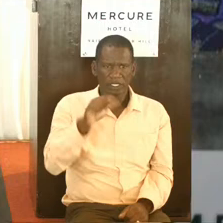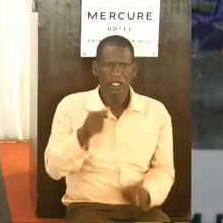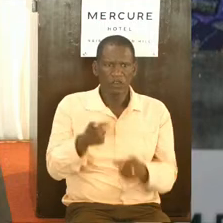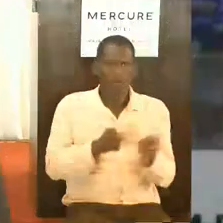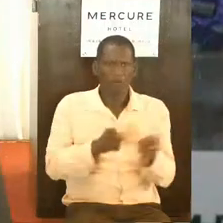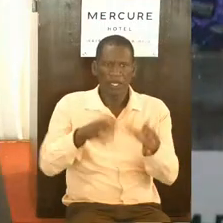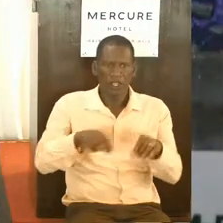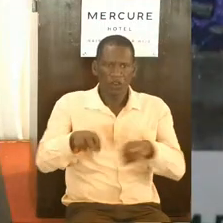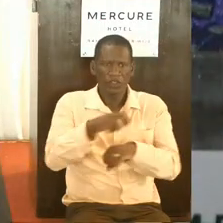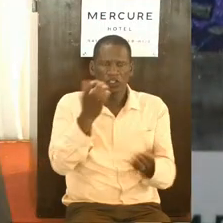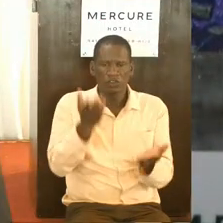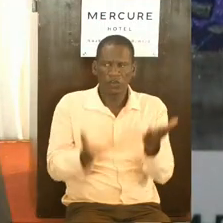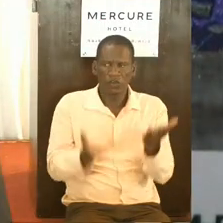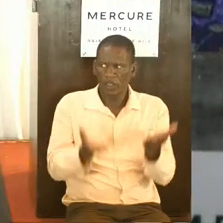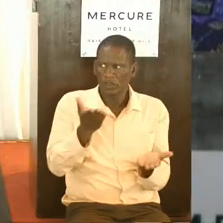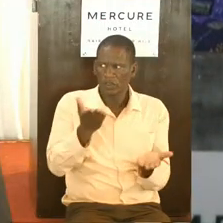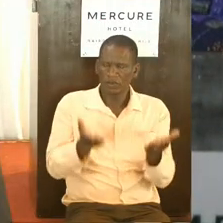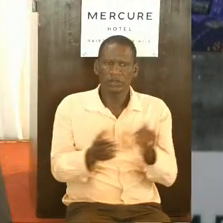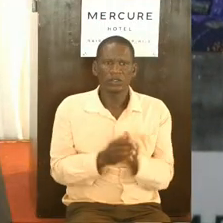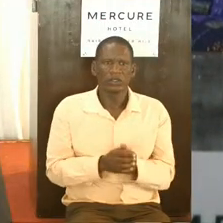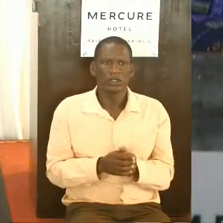directorate of national values